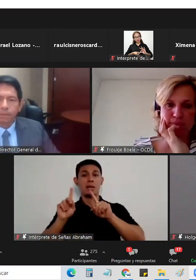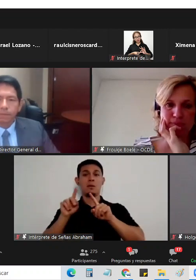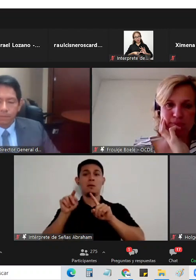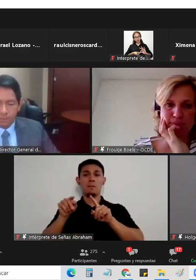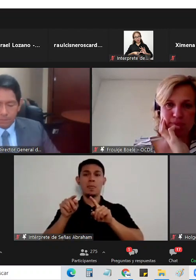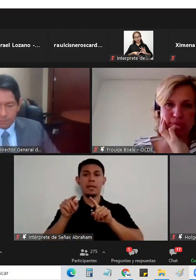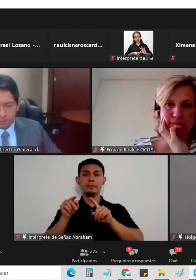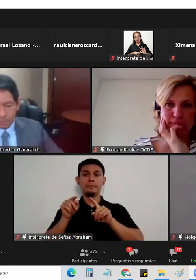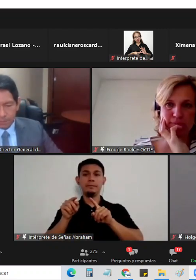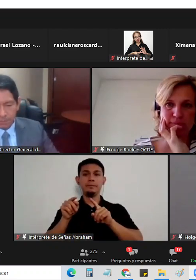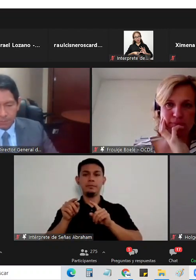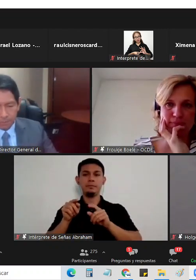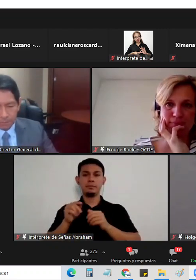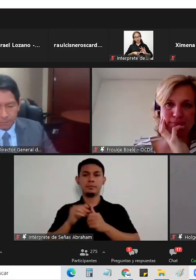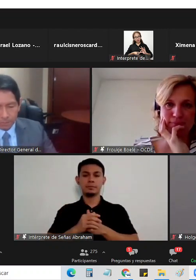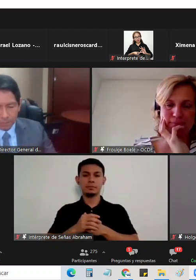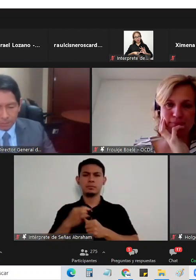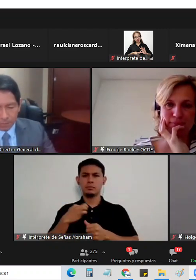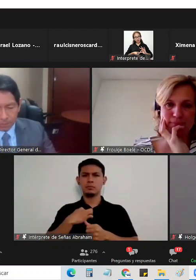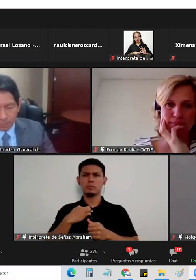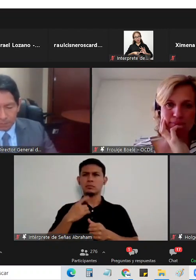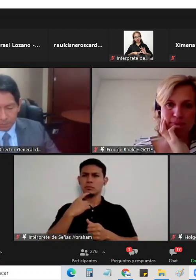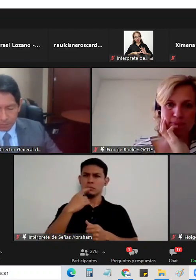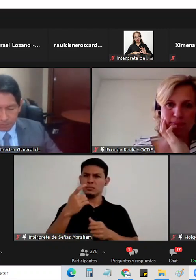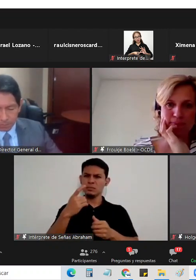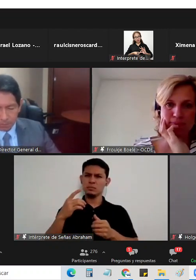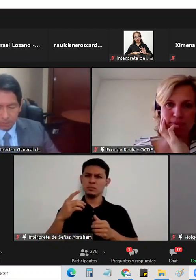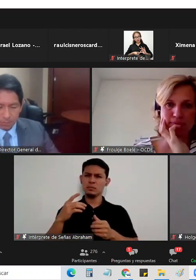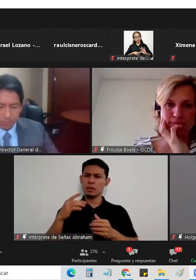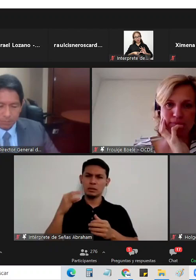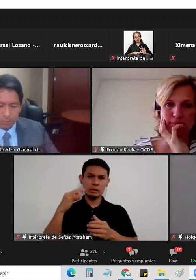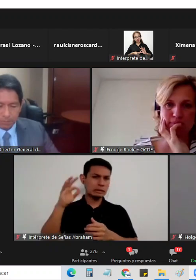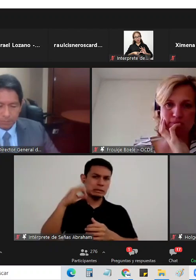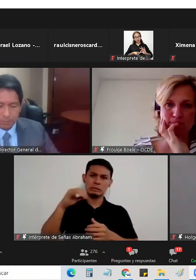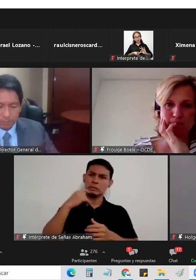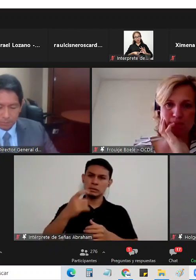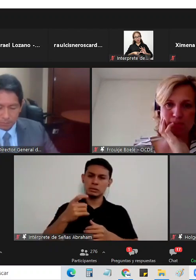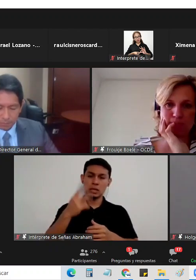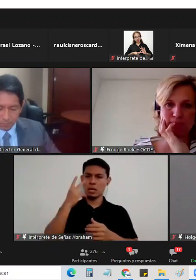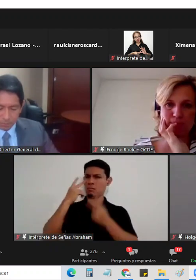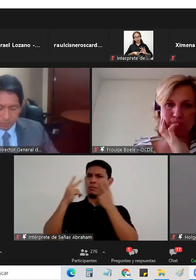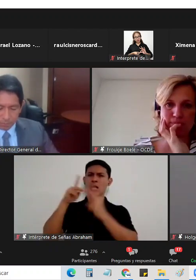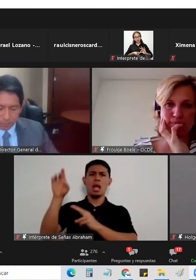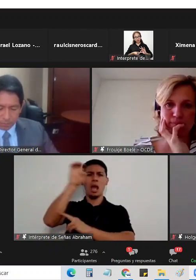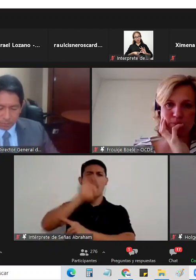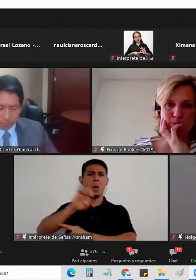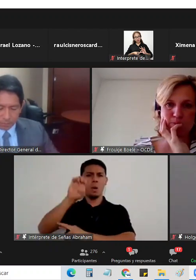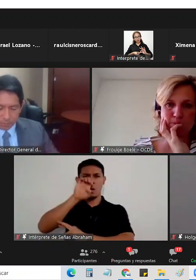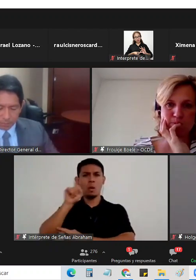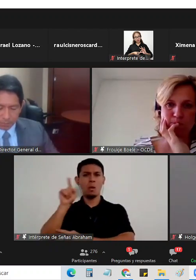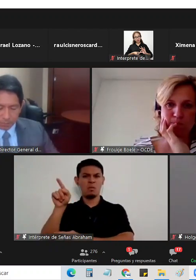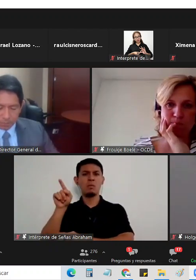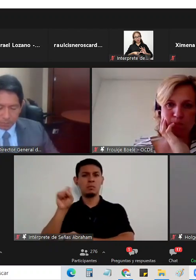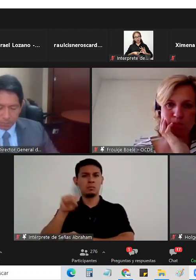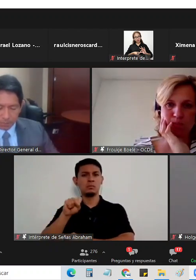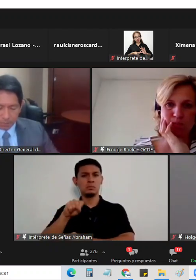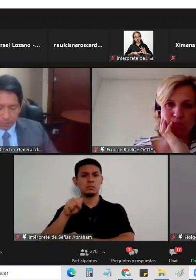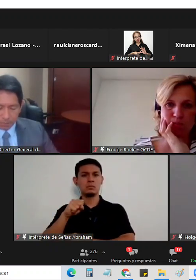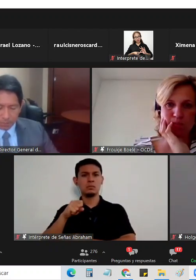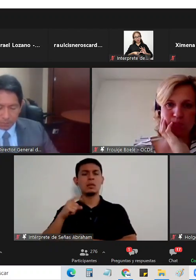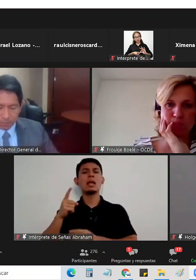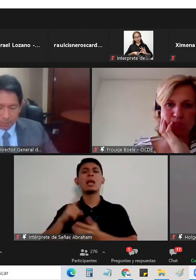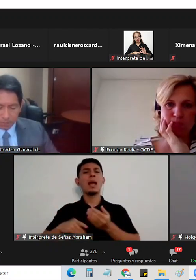plan and also and this is something that i would like to particularly highlight we have seen cases of this in europe and it has been